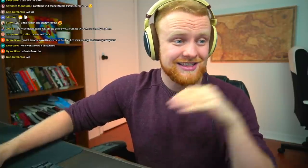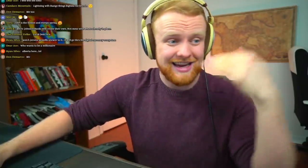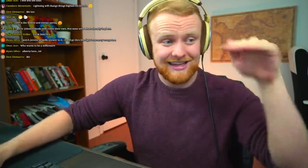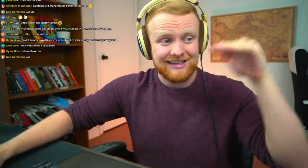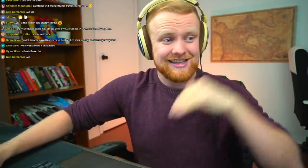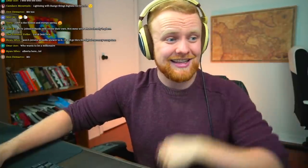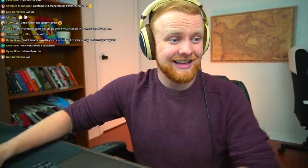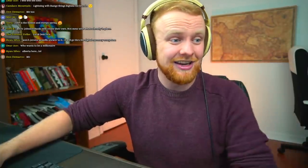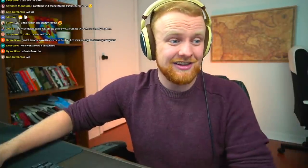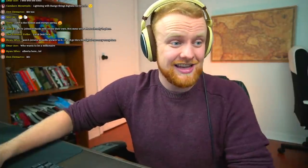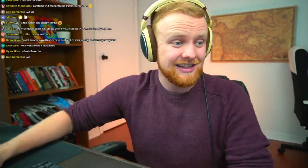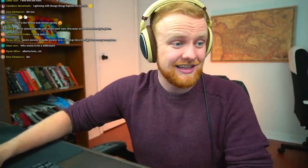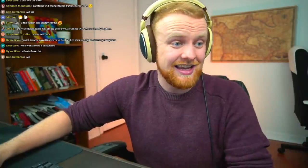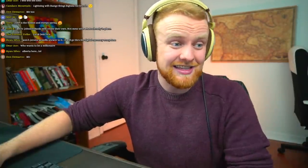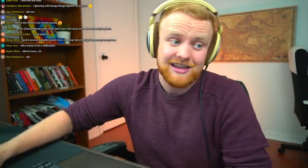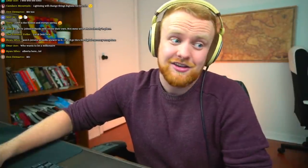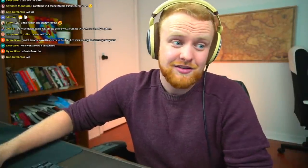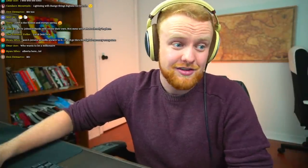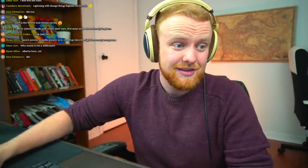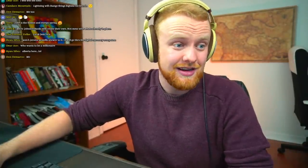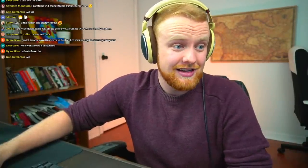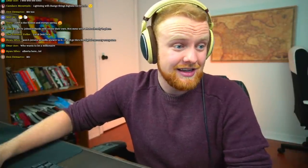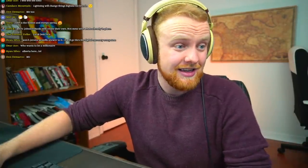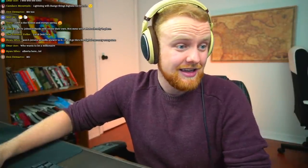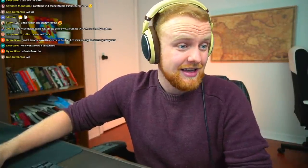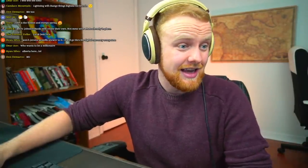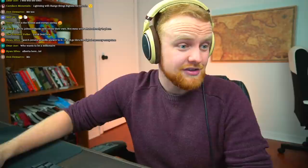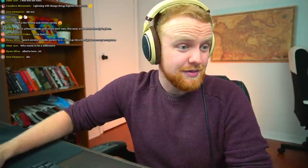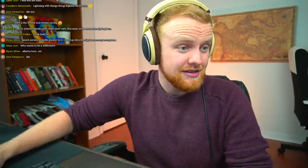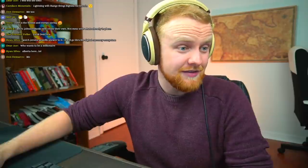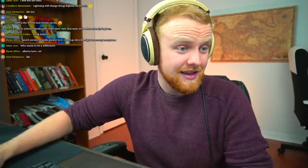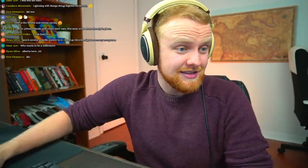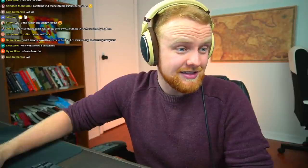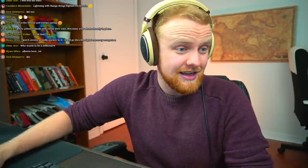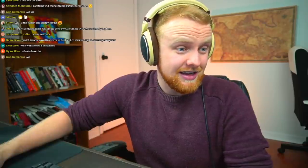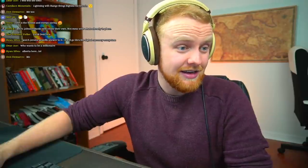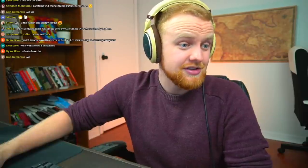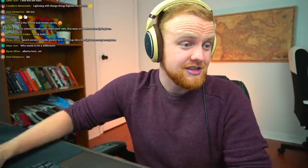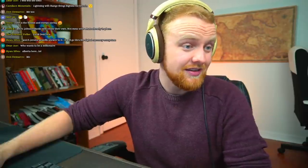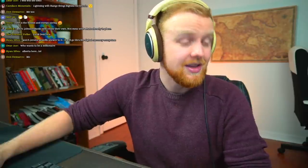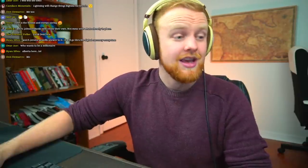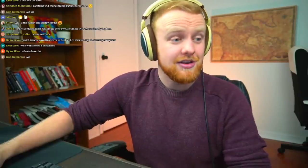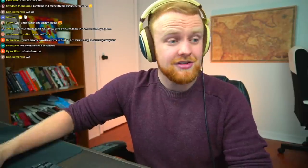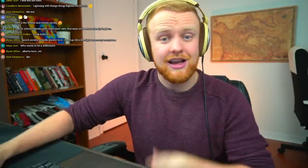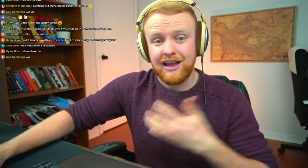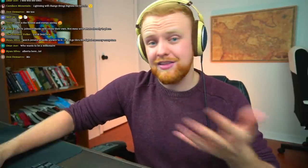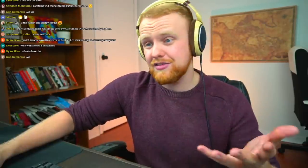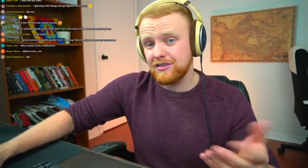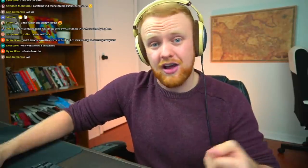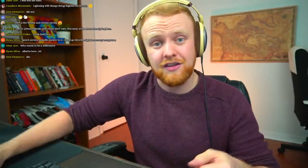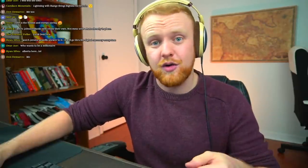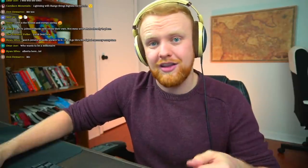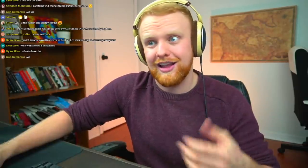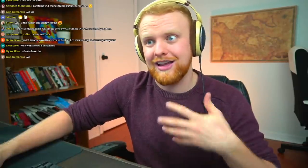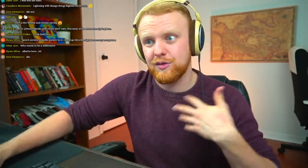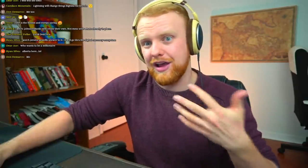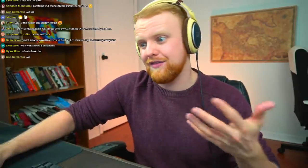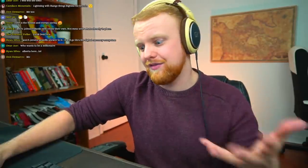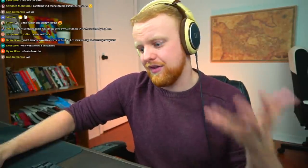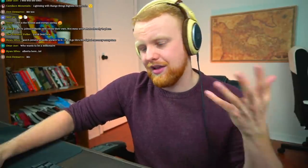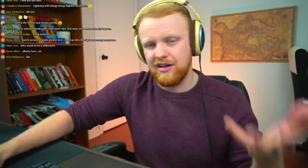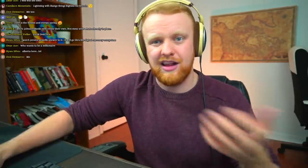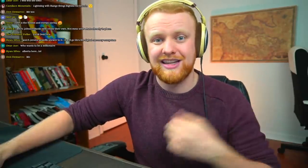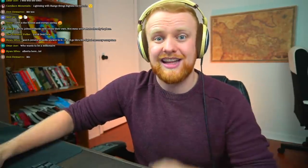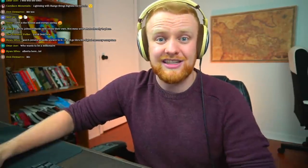you're saying, the second layer. Exactly, Candace. It could be an idea. XRP is the fastest and energy saving. Yeah, there's a lot of, like, I don't